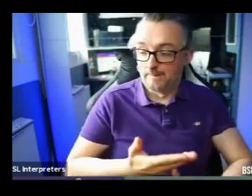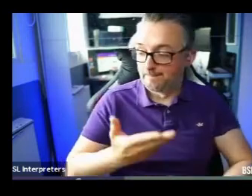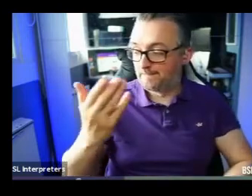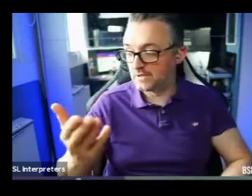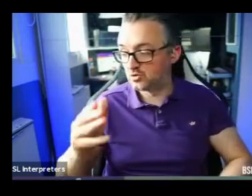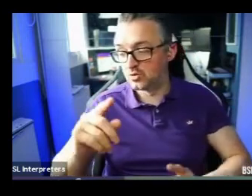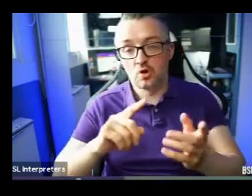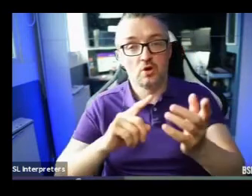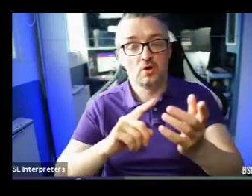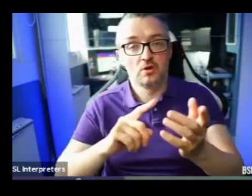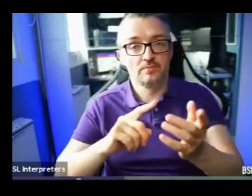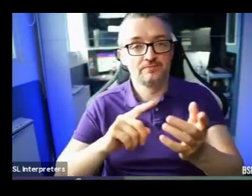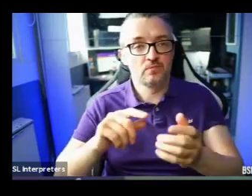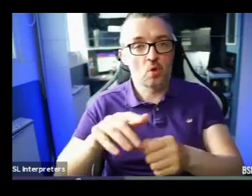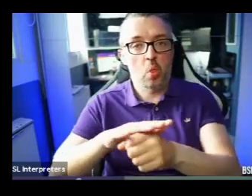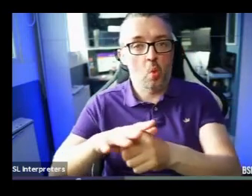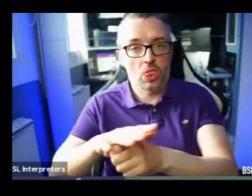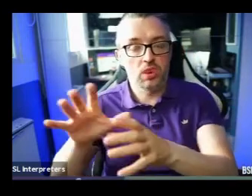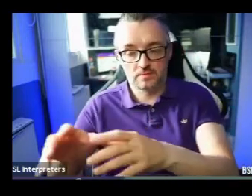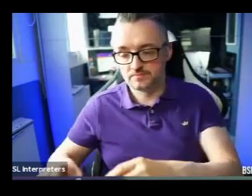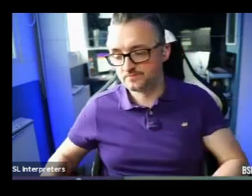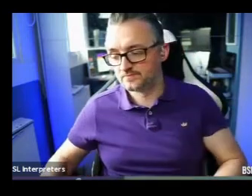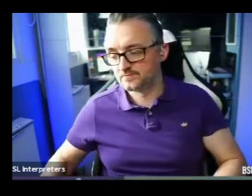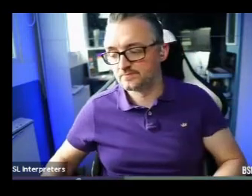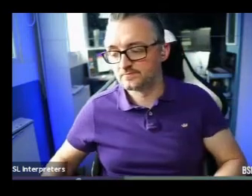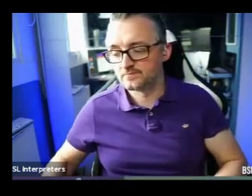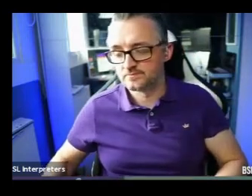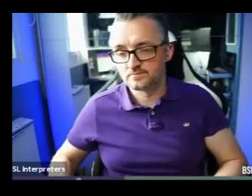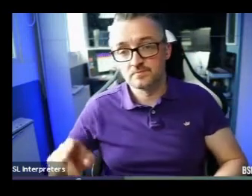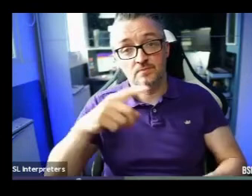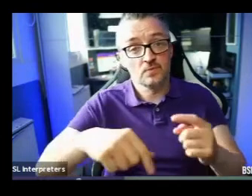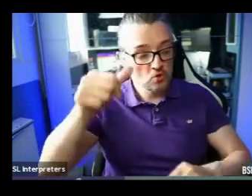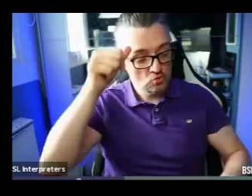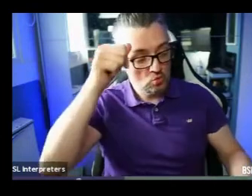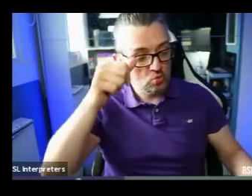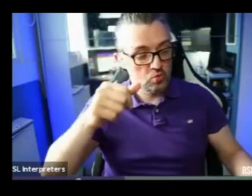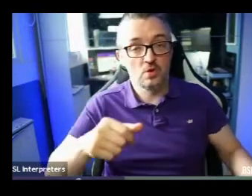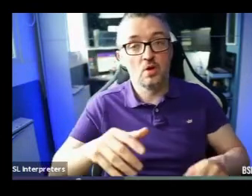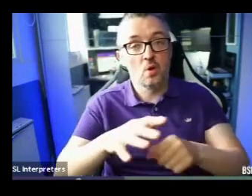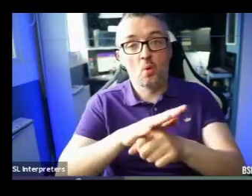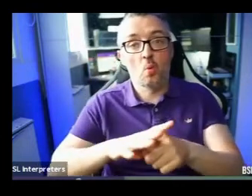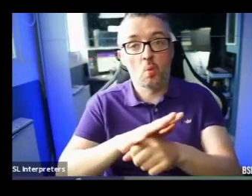over to local areas. And I'm sure you all will know and agree,